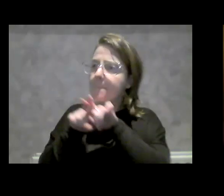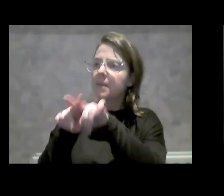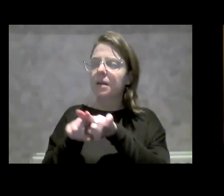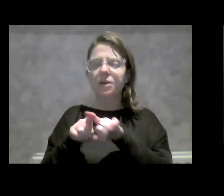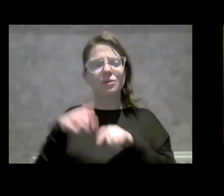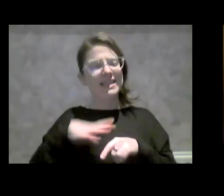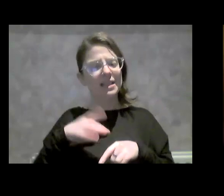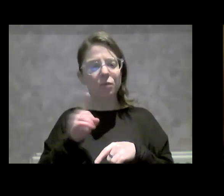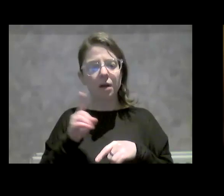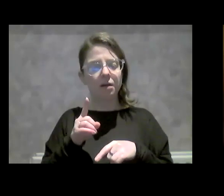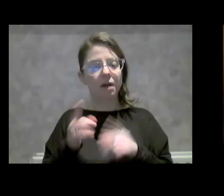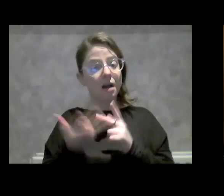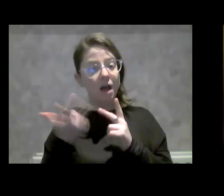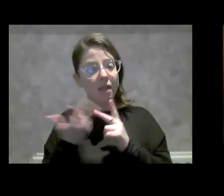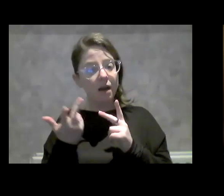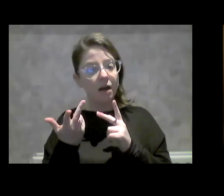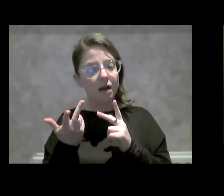other.